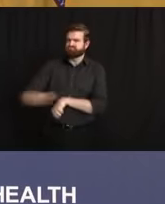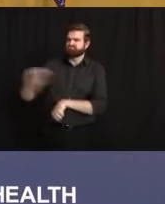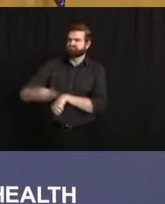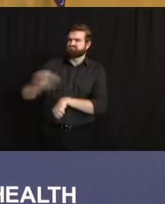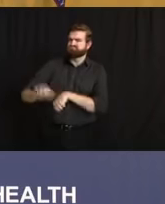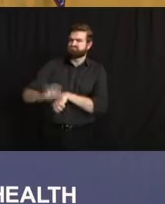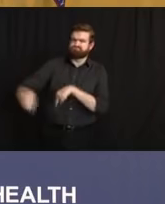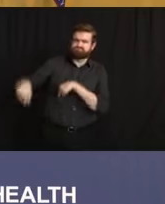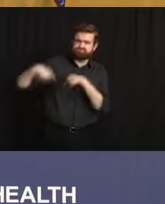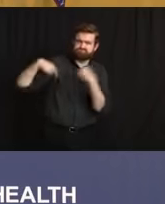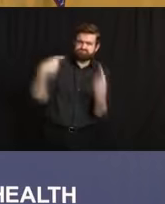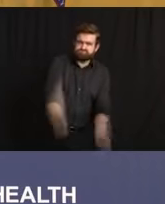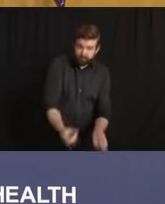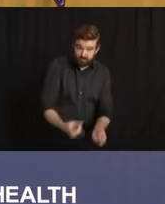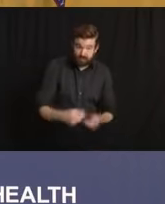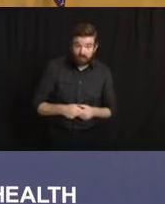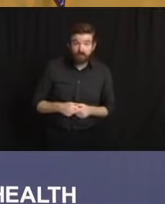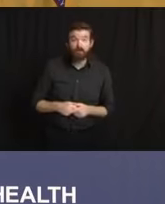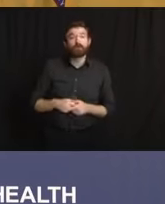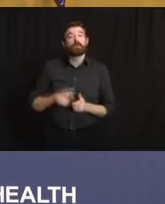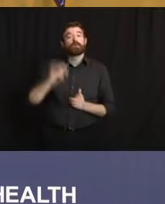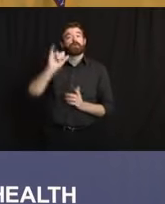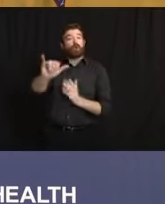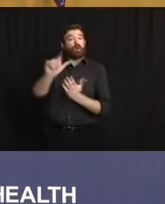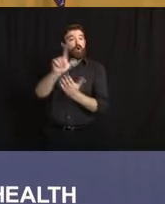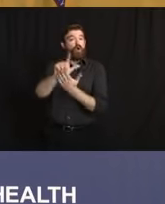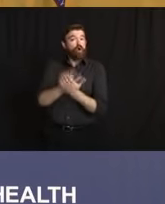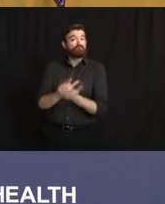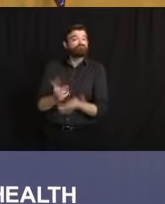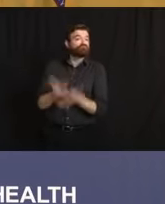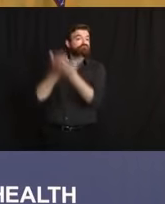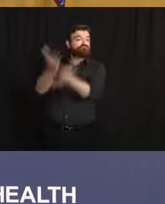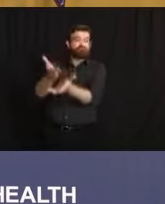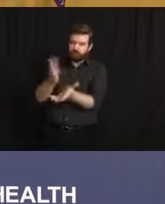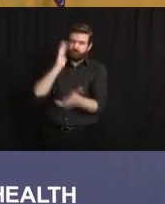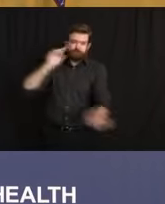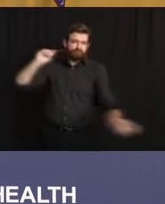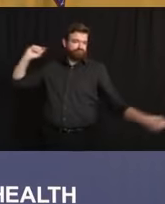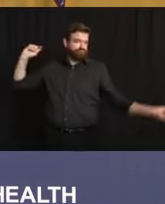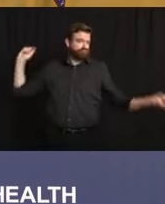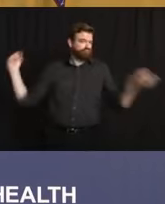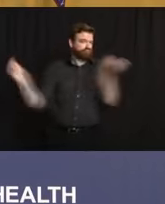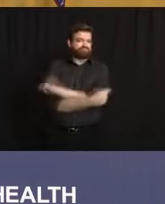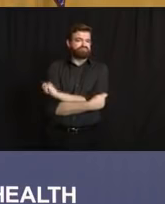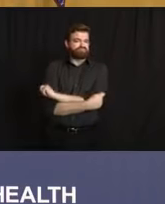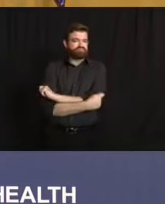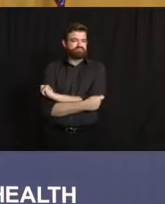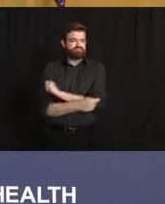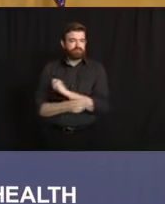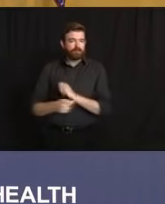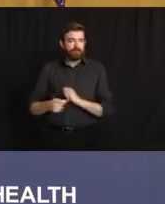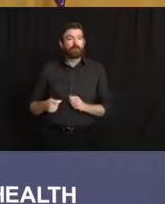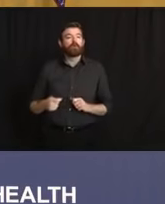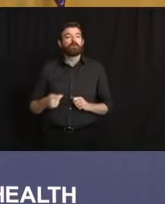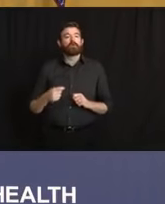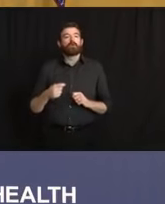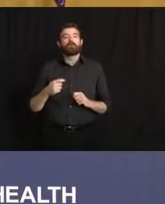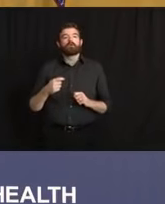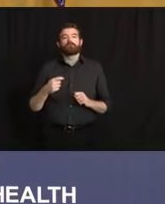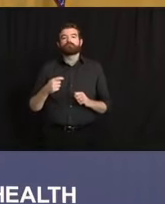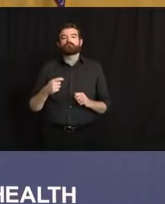that will that'll be transformational, particularly as it relates to elimination of minimum mandatory